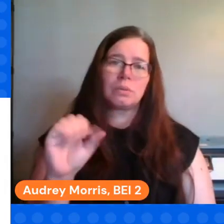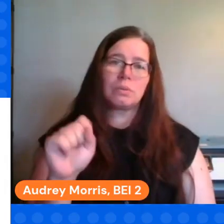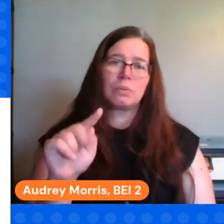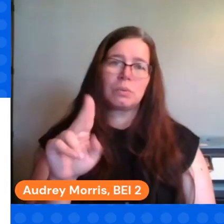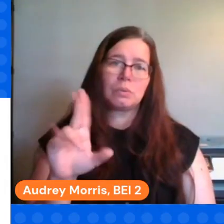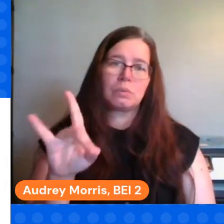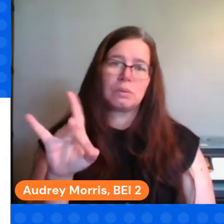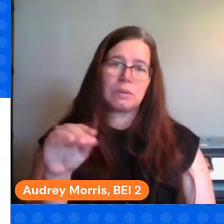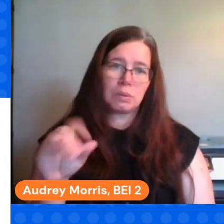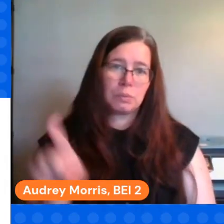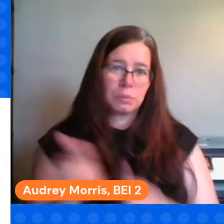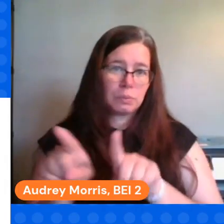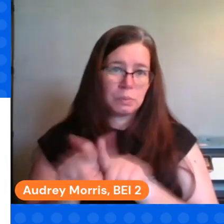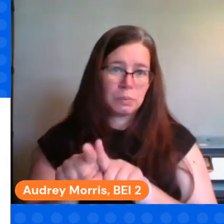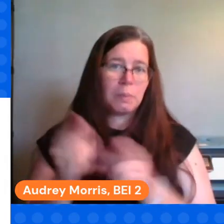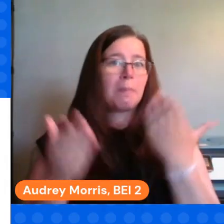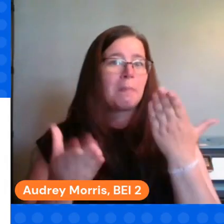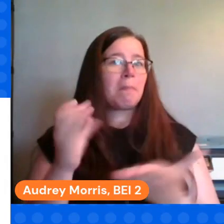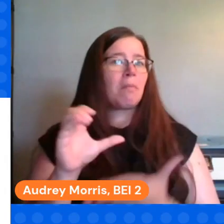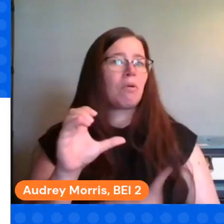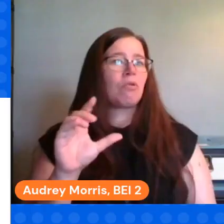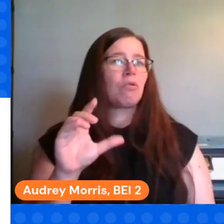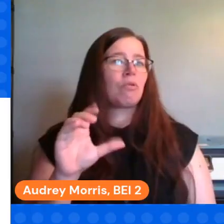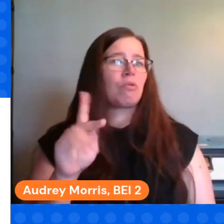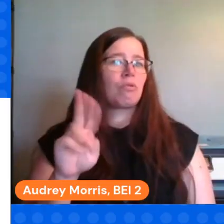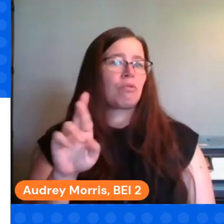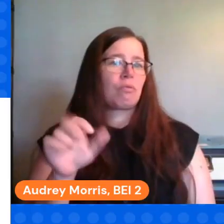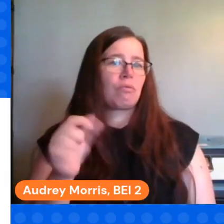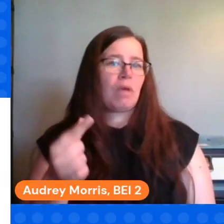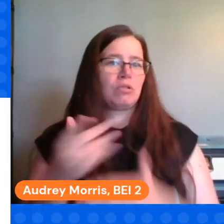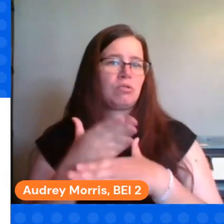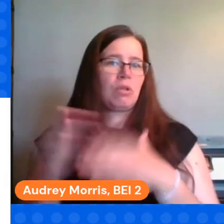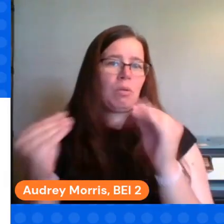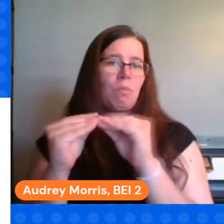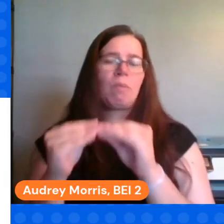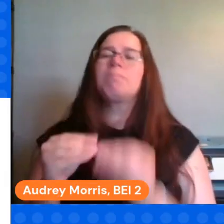year. So maybe, Craig, you can share a bit more about that. Thanks, Eric.